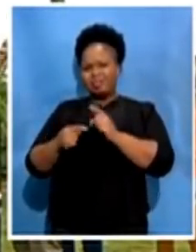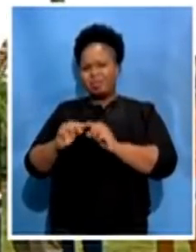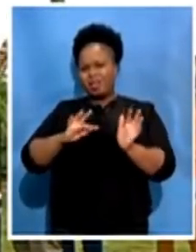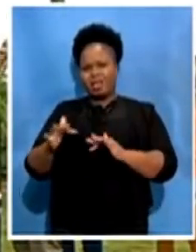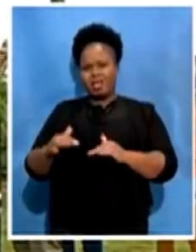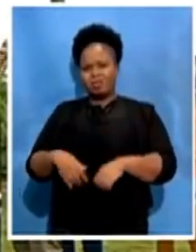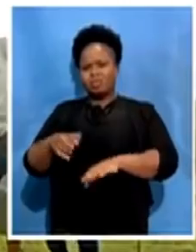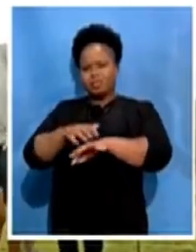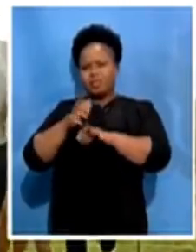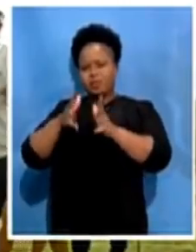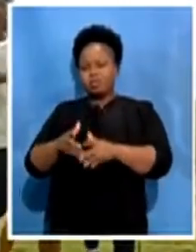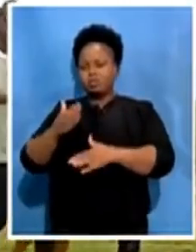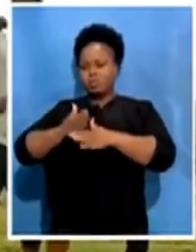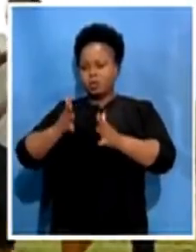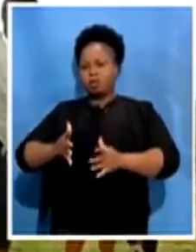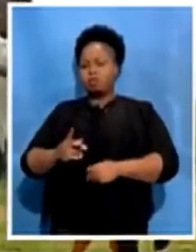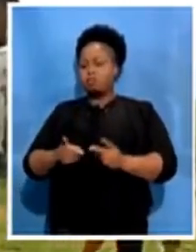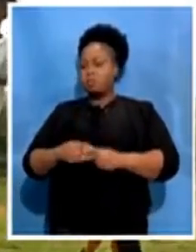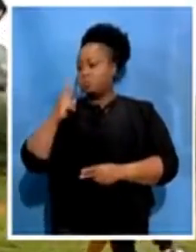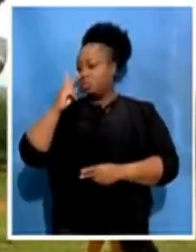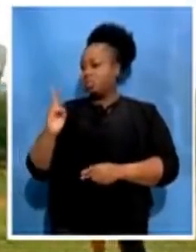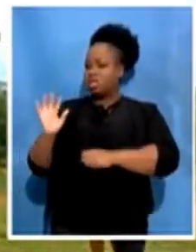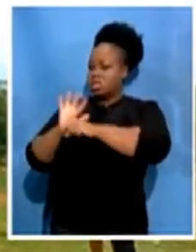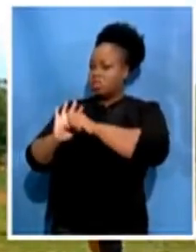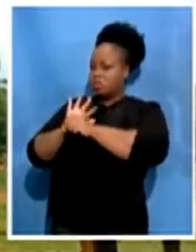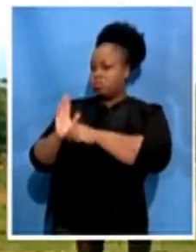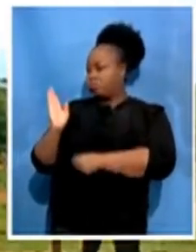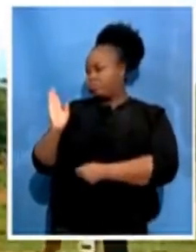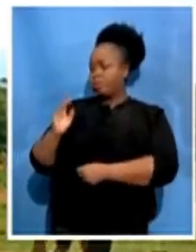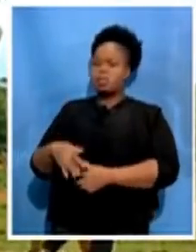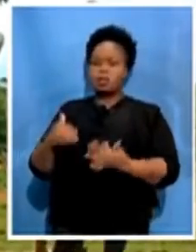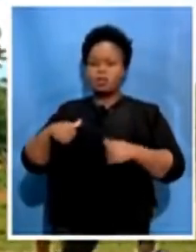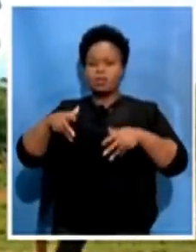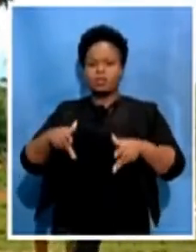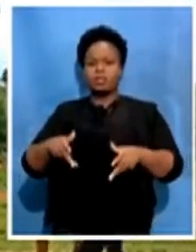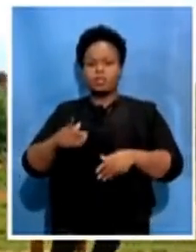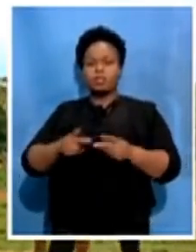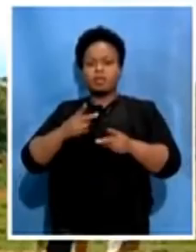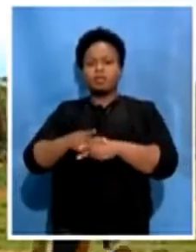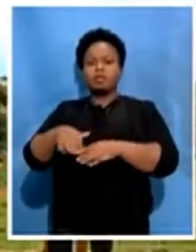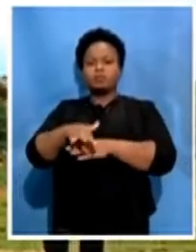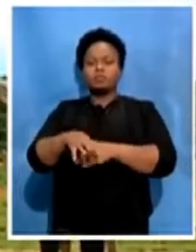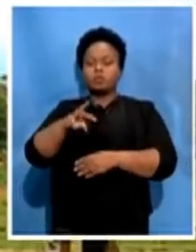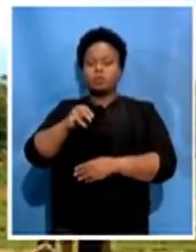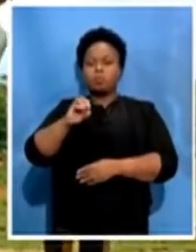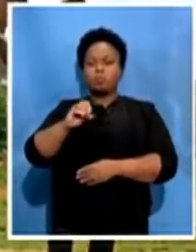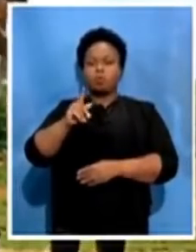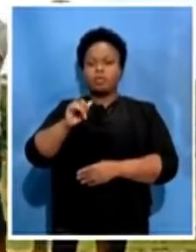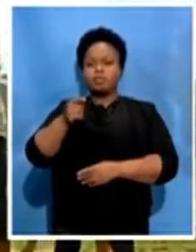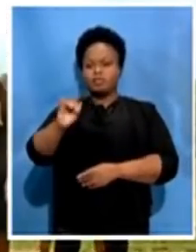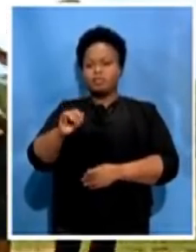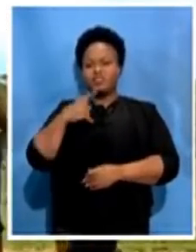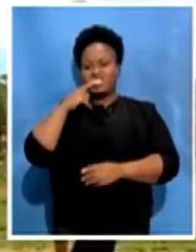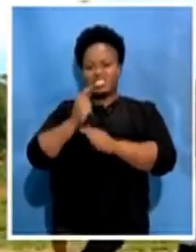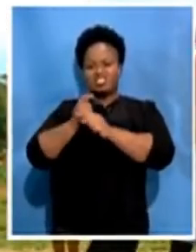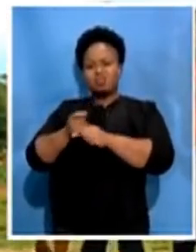see behind me, Blaine, we are outside the Mukezi informal settlement where some workers that farm workers